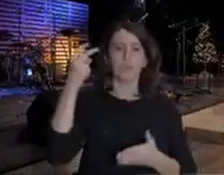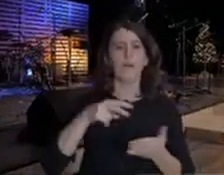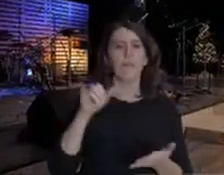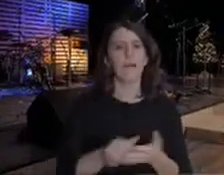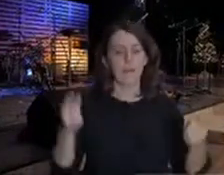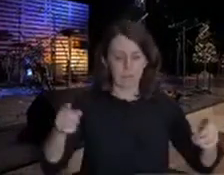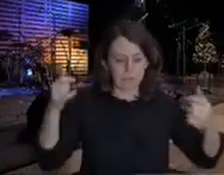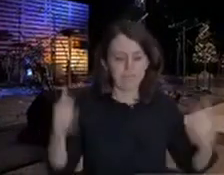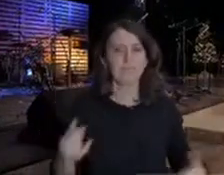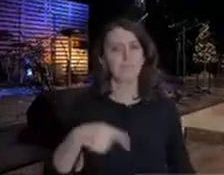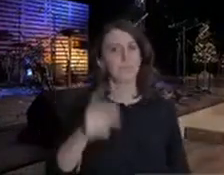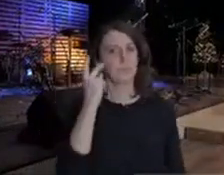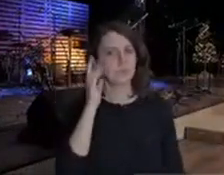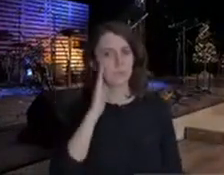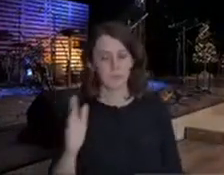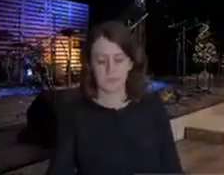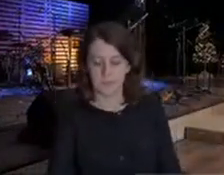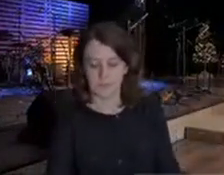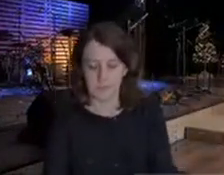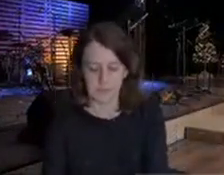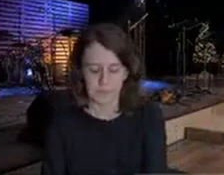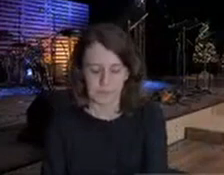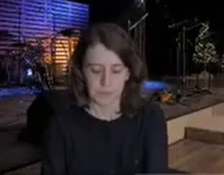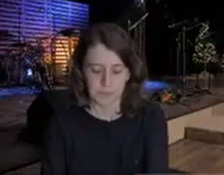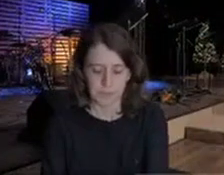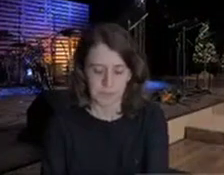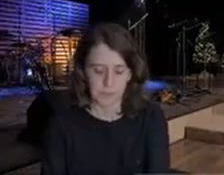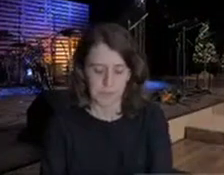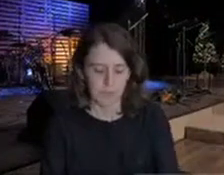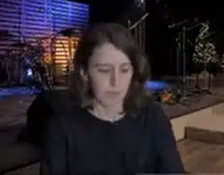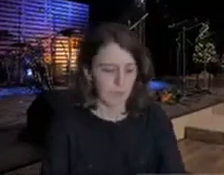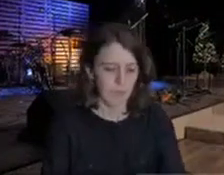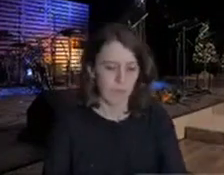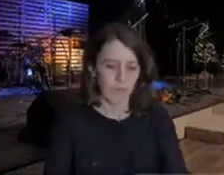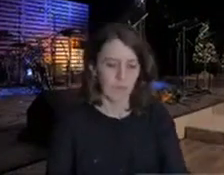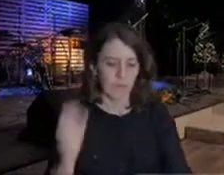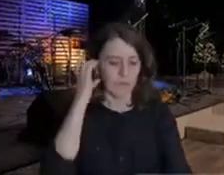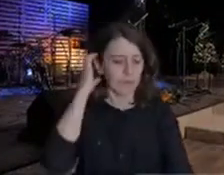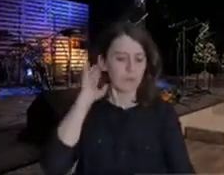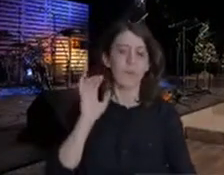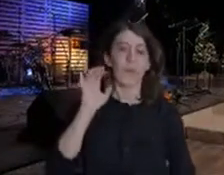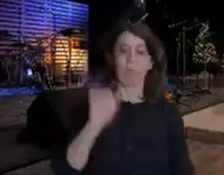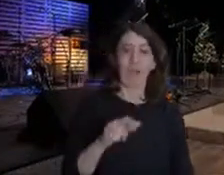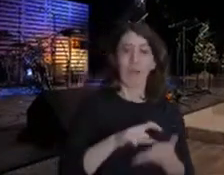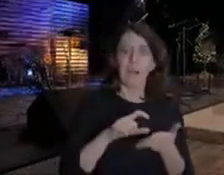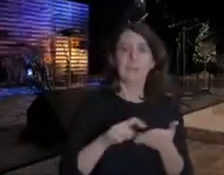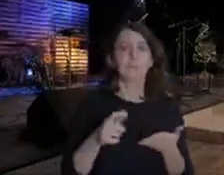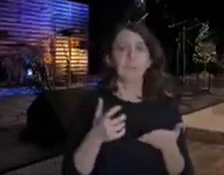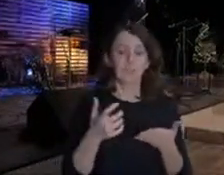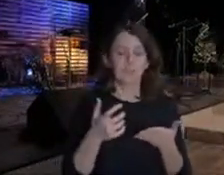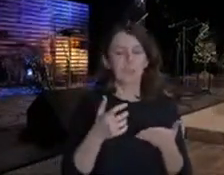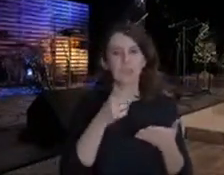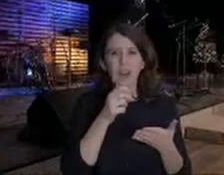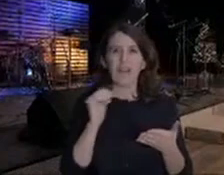chapter 61 that he is quoting, where the Spirit of the Lord is on me. But we see all of these marks that Isaiah says will be in there for